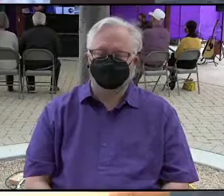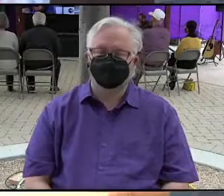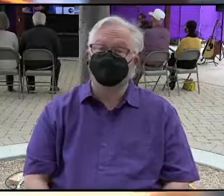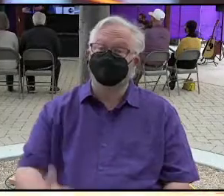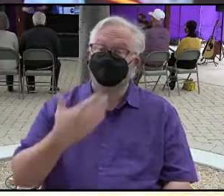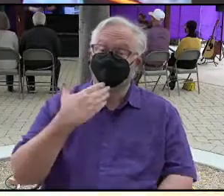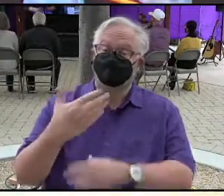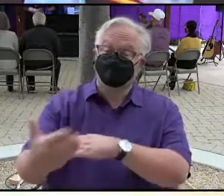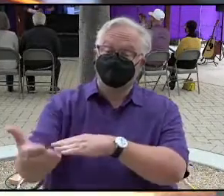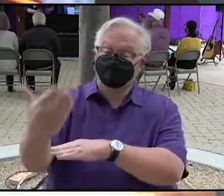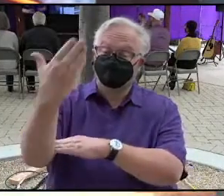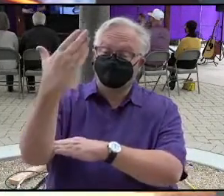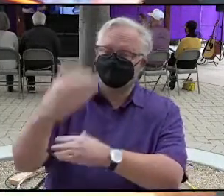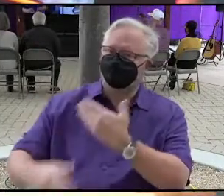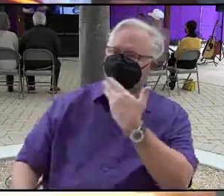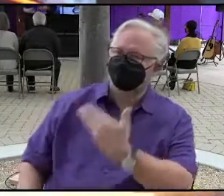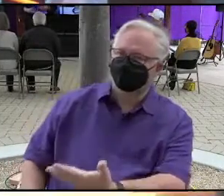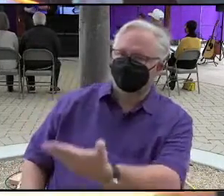Good morning.